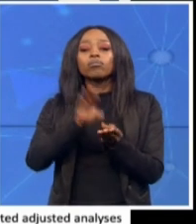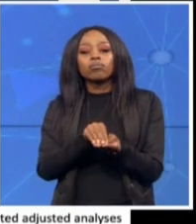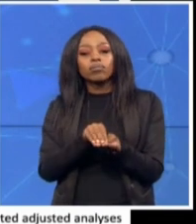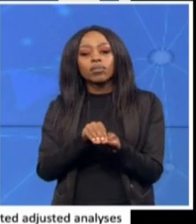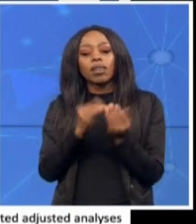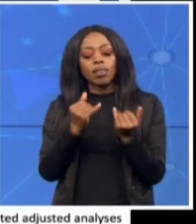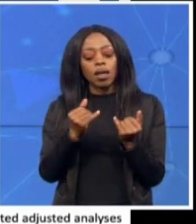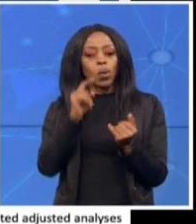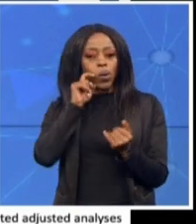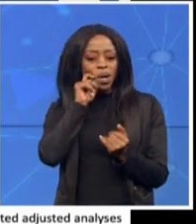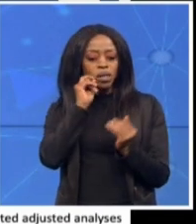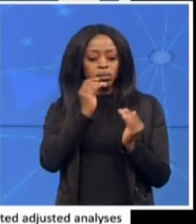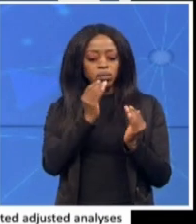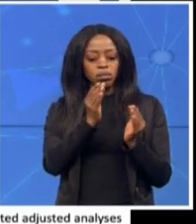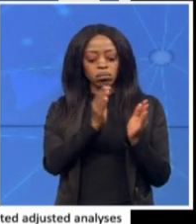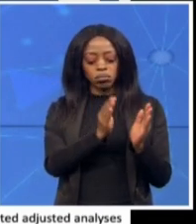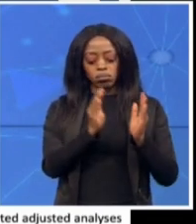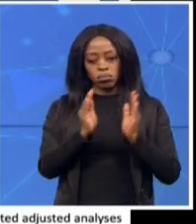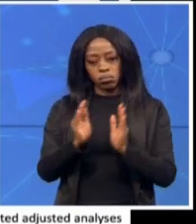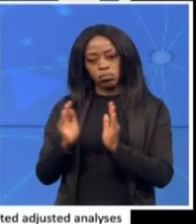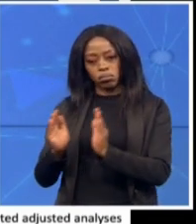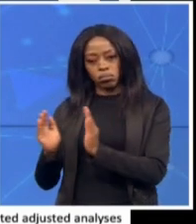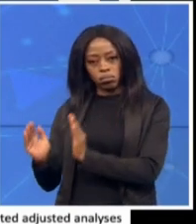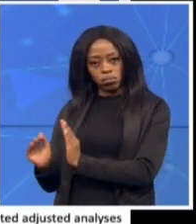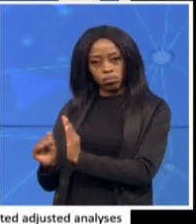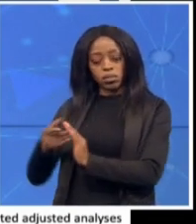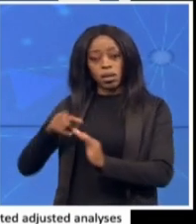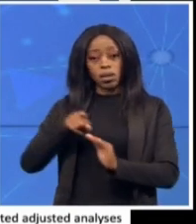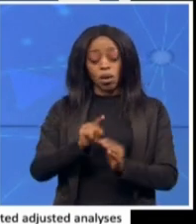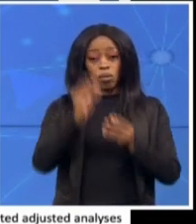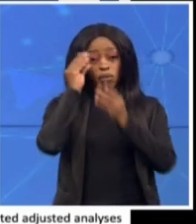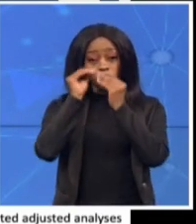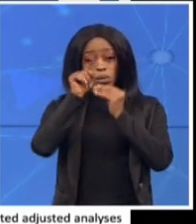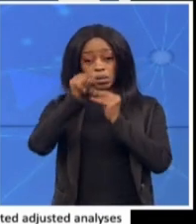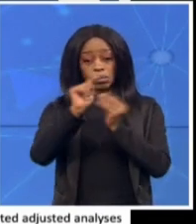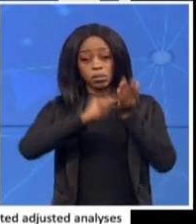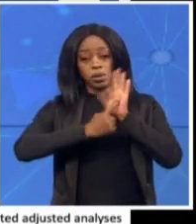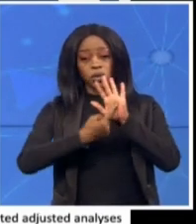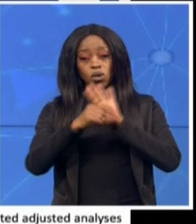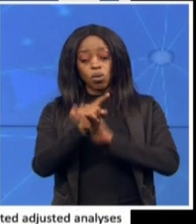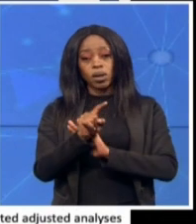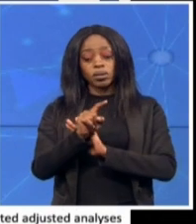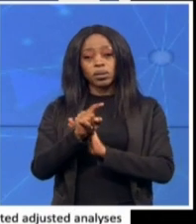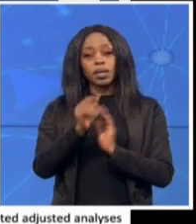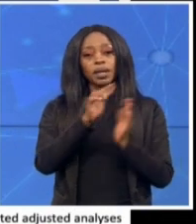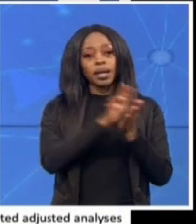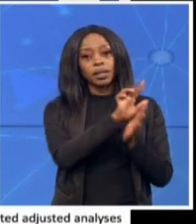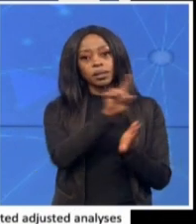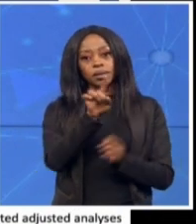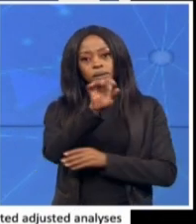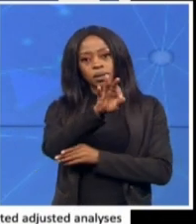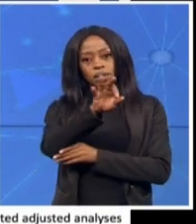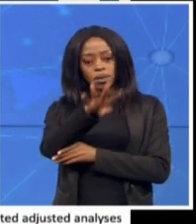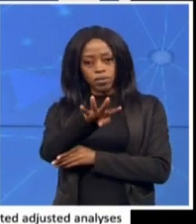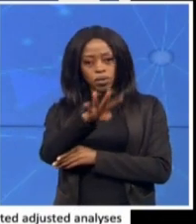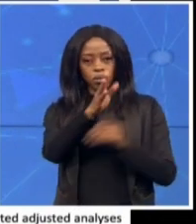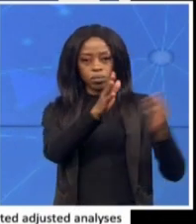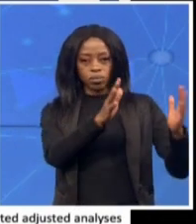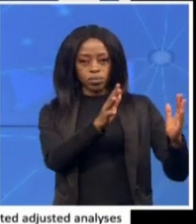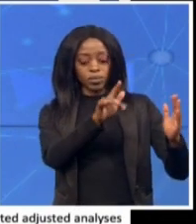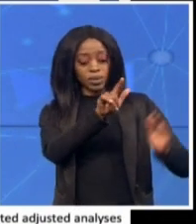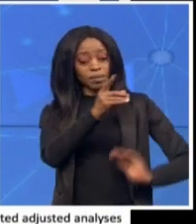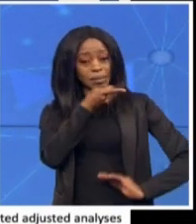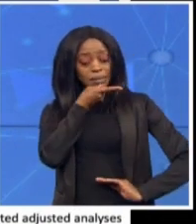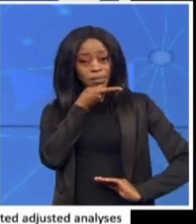data shows here is that in the age group 18 to 34, on the 7th of December,